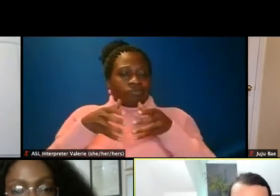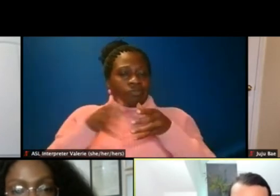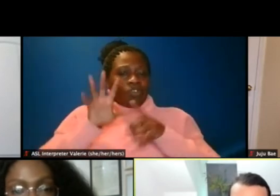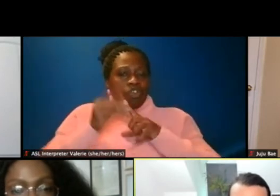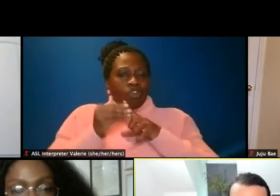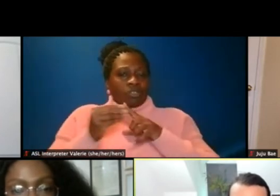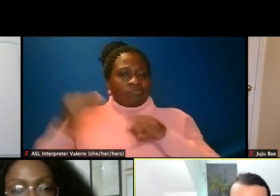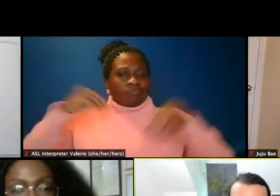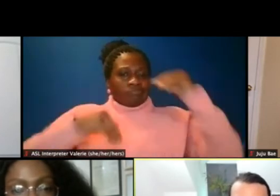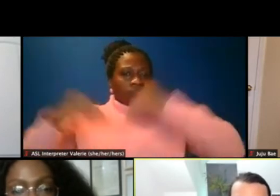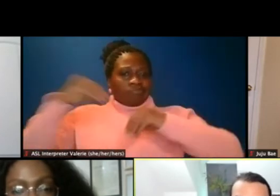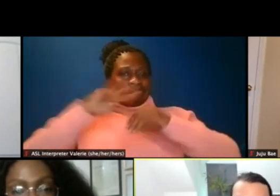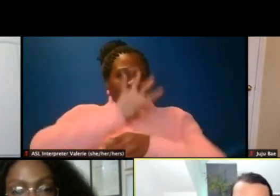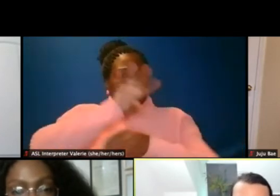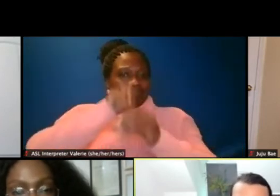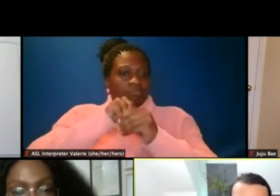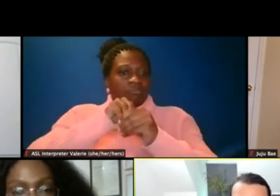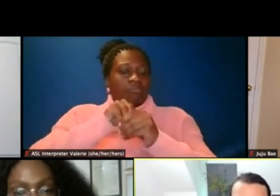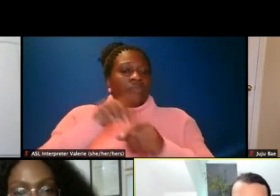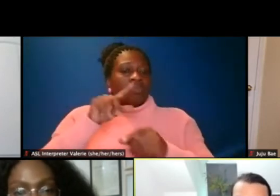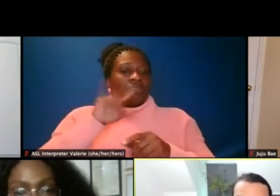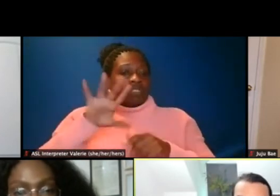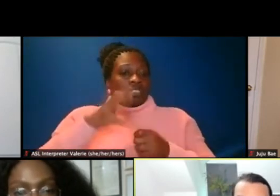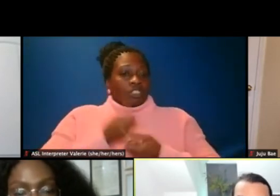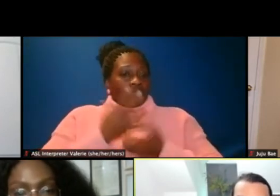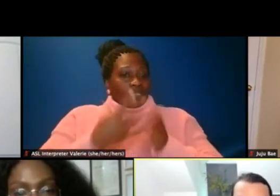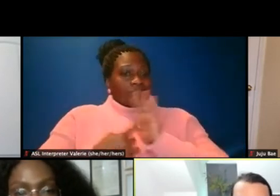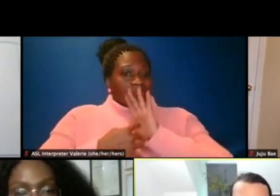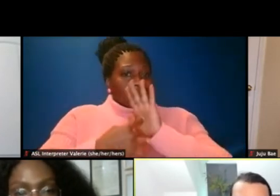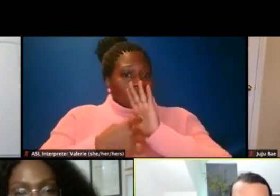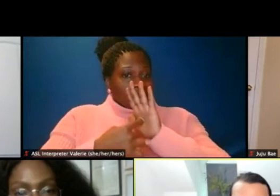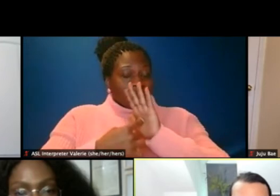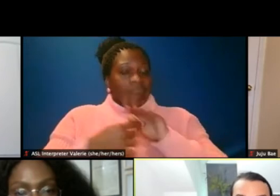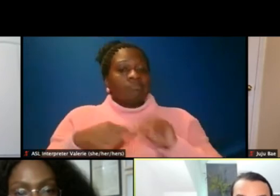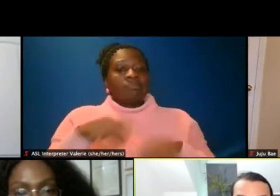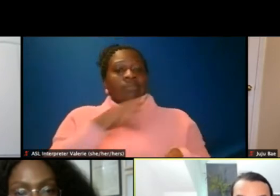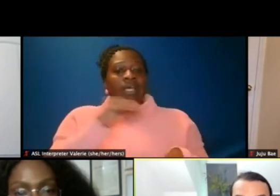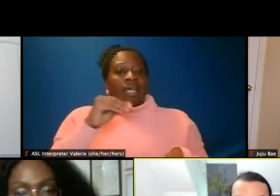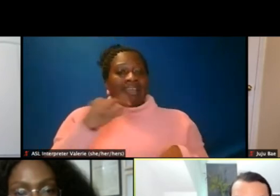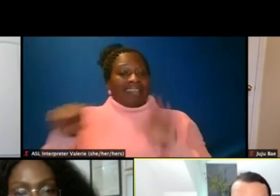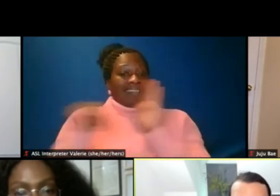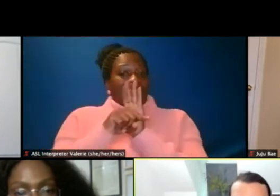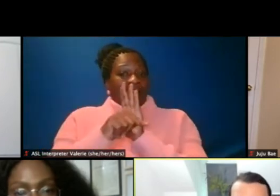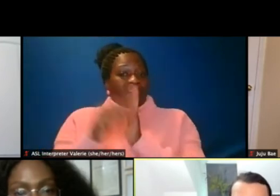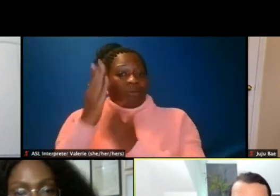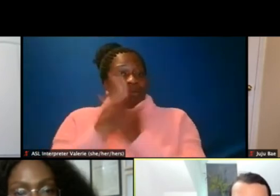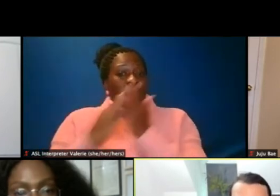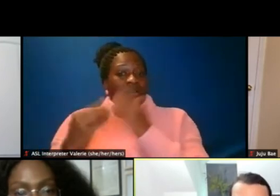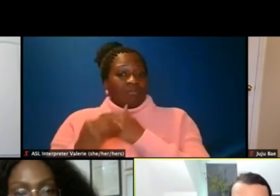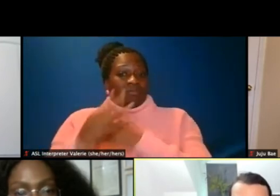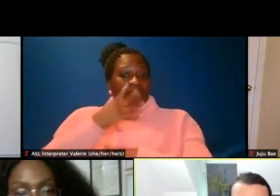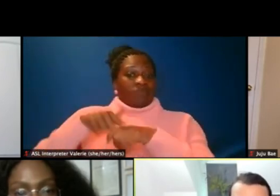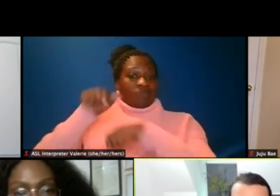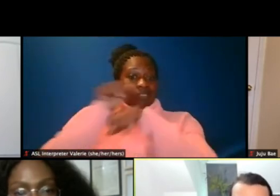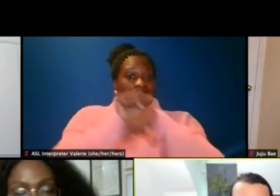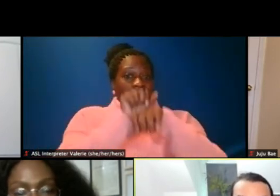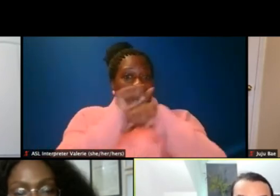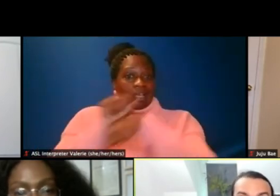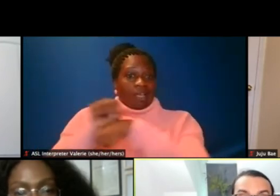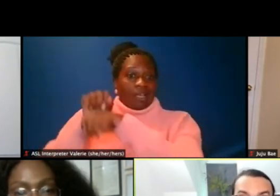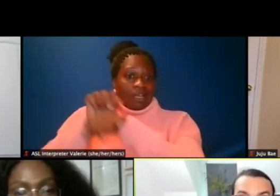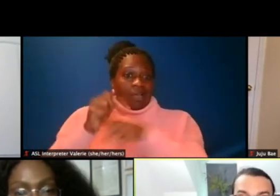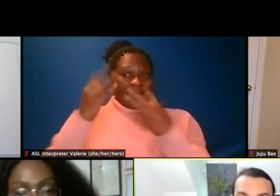Xênia's music is the expression of this. There's also the negative effects that have come from slavery and